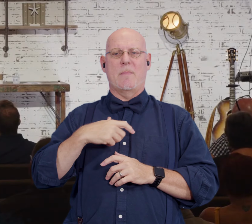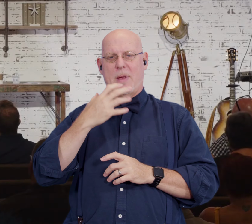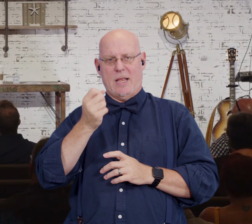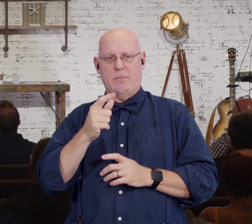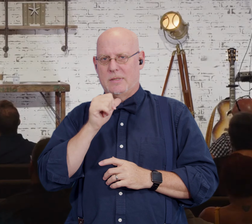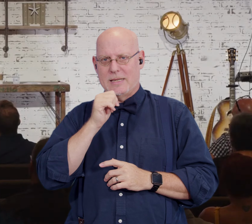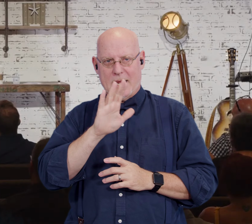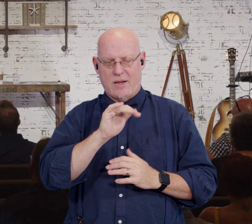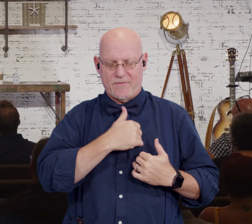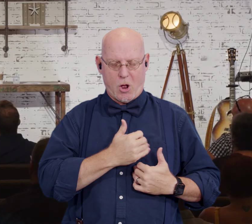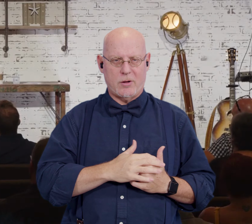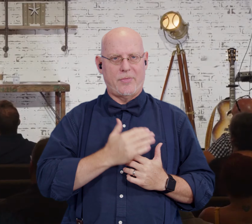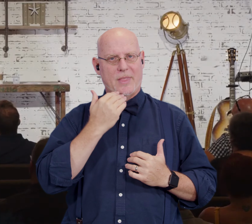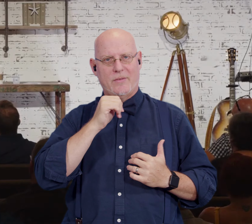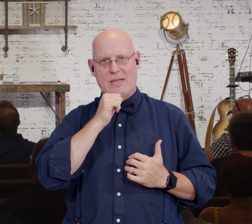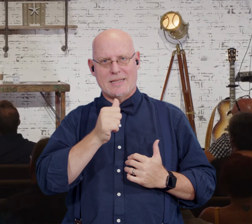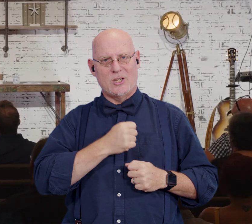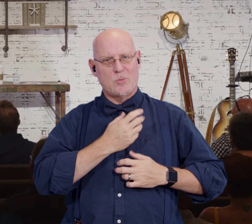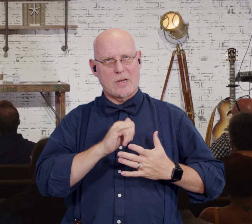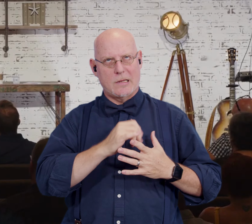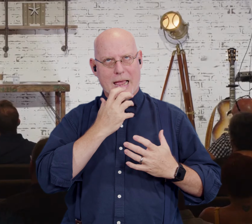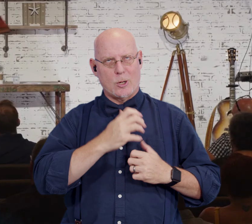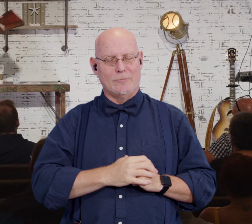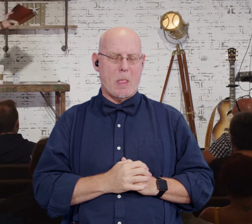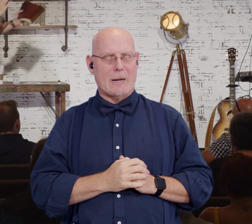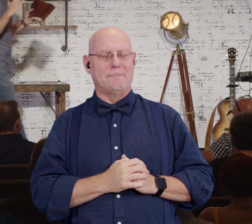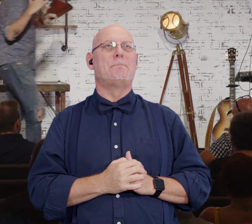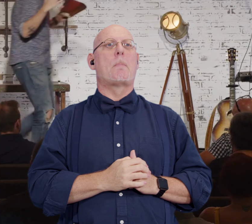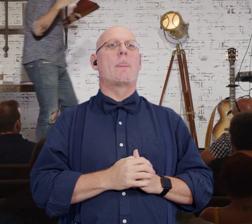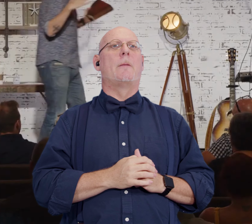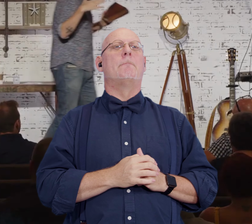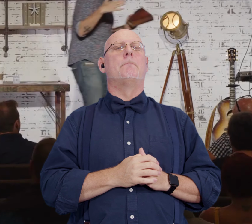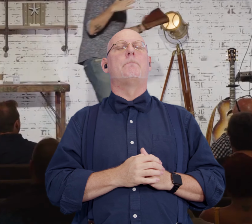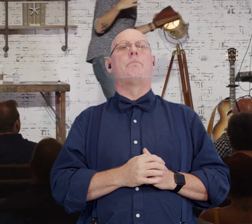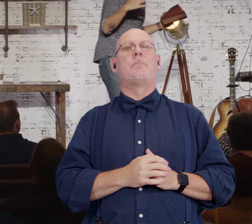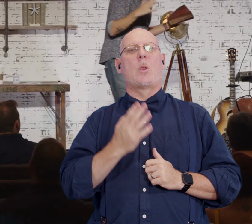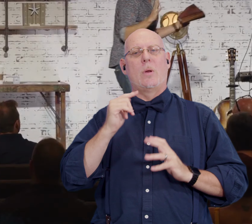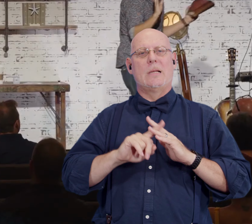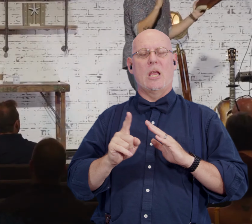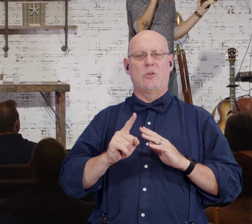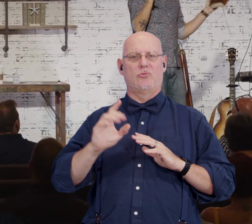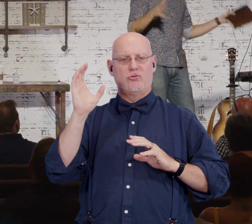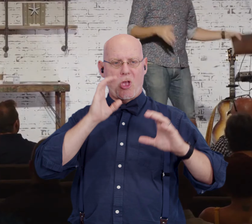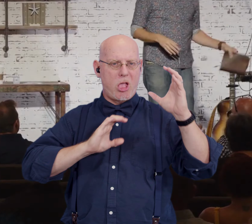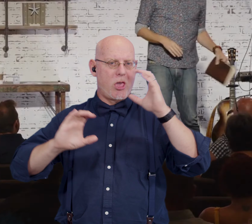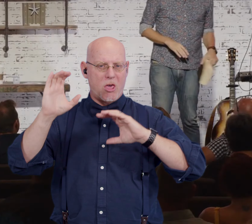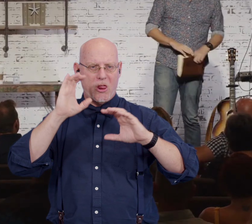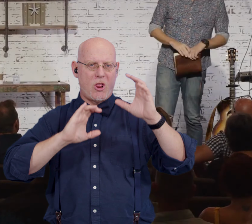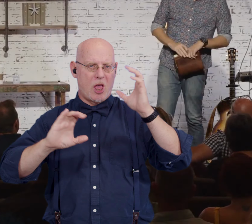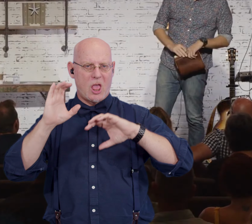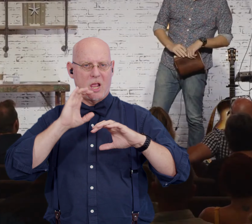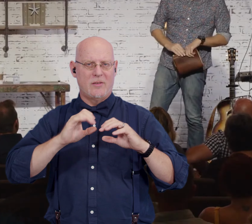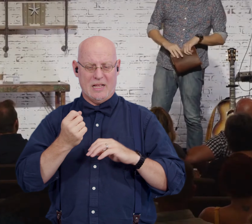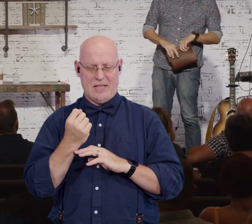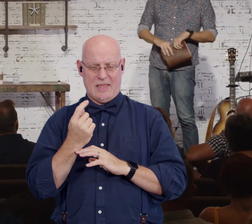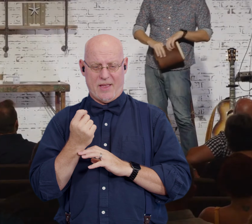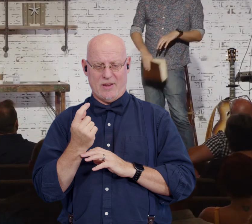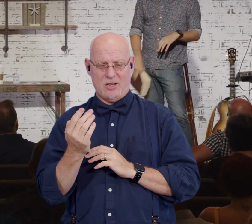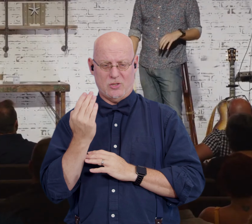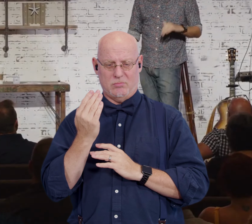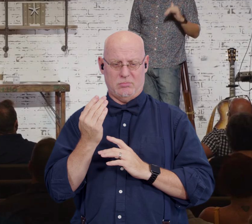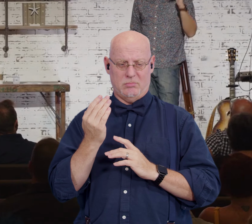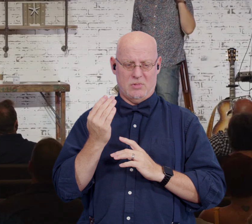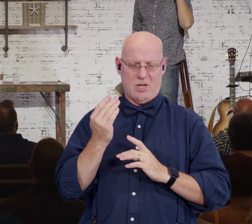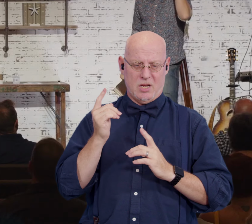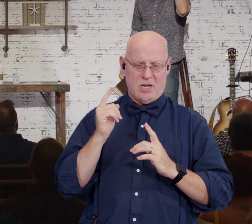mad at the pool guy. Turns out not to be his fault, so thankfully I didn't express that anger. And so this search ensues from 11 o'clock